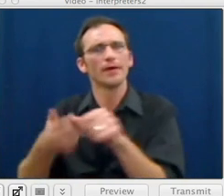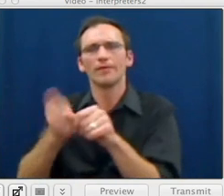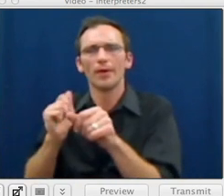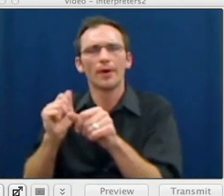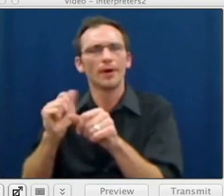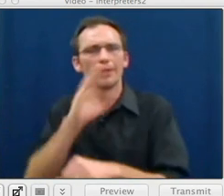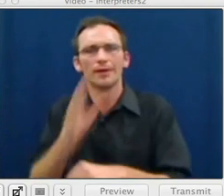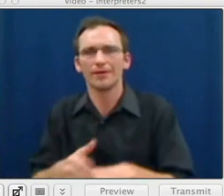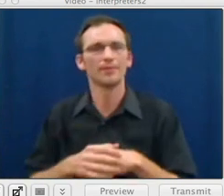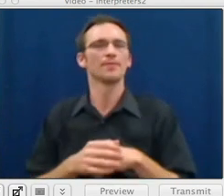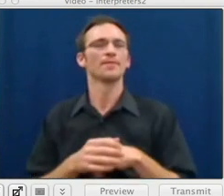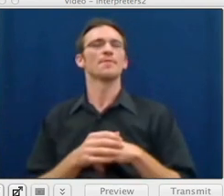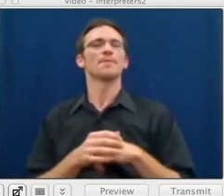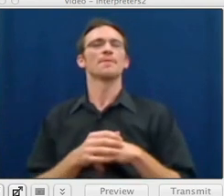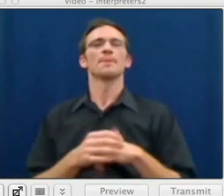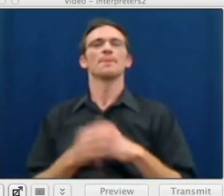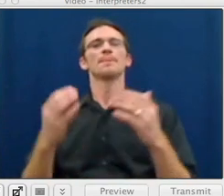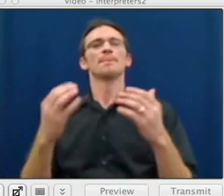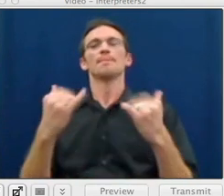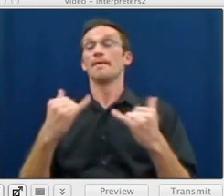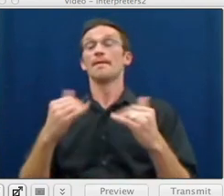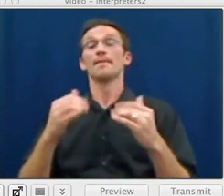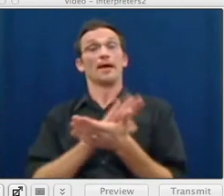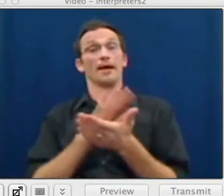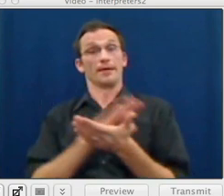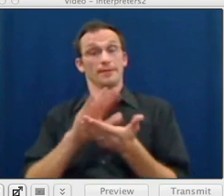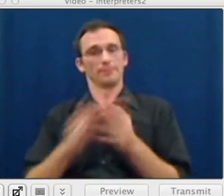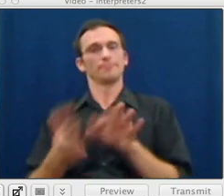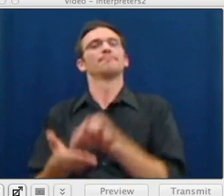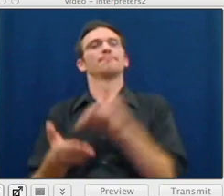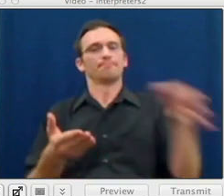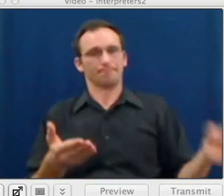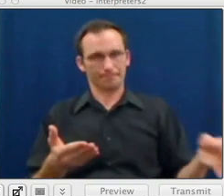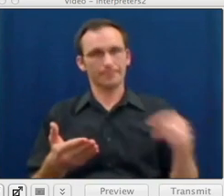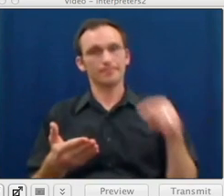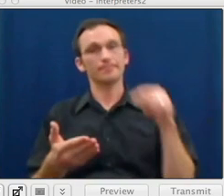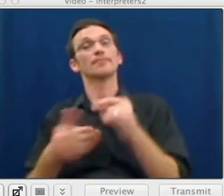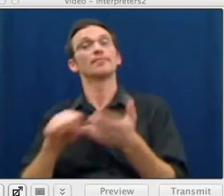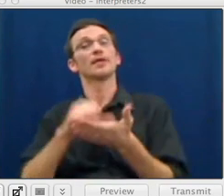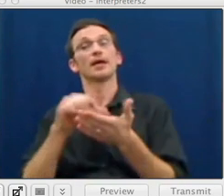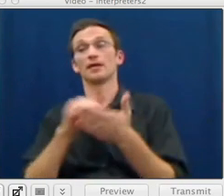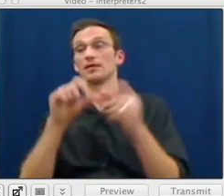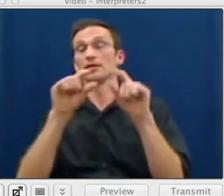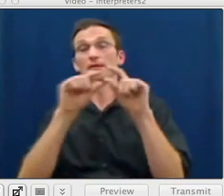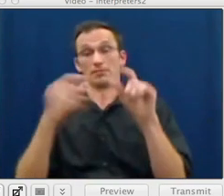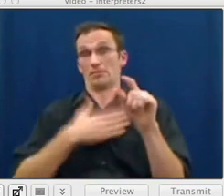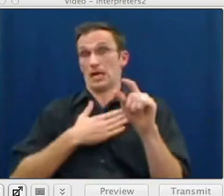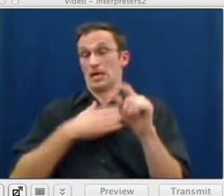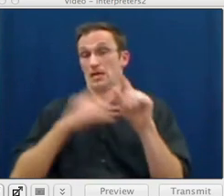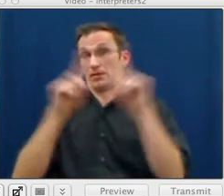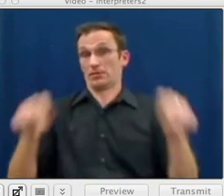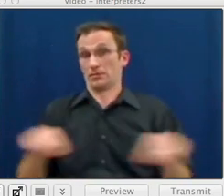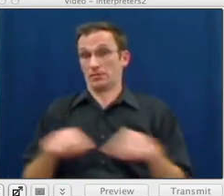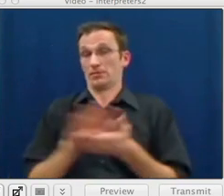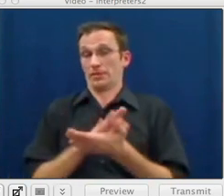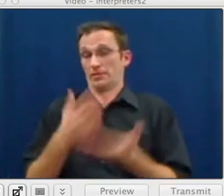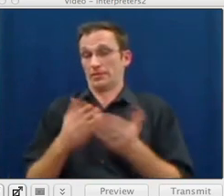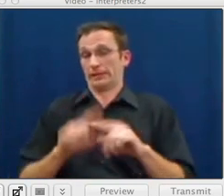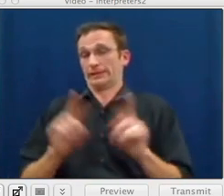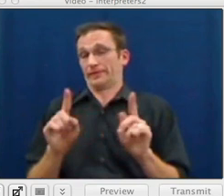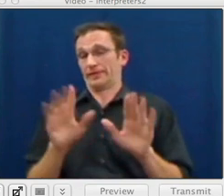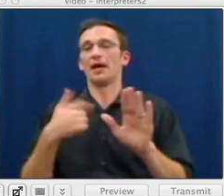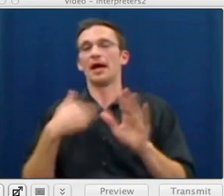All right, if you move on to the next page in your packet, where it says, my pages actually might be a little bit different because I added